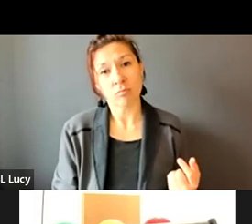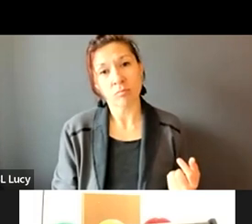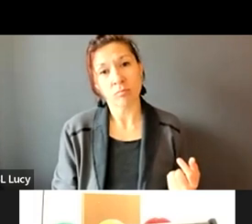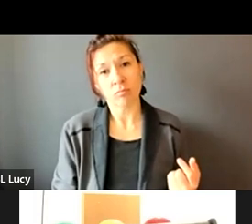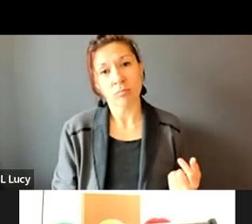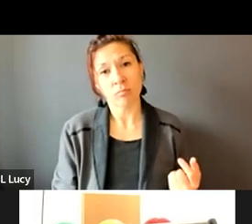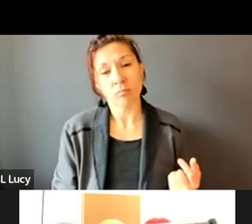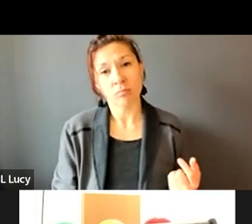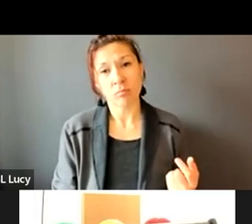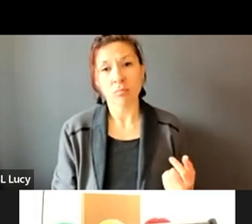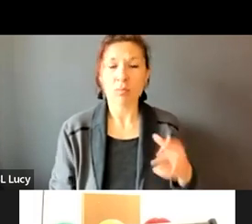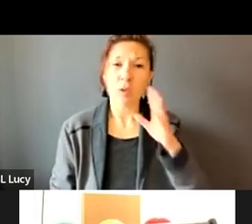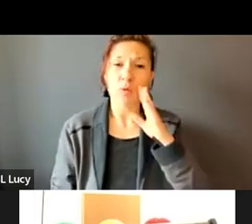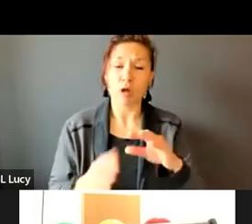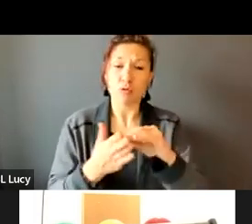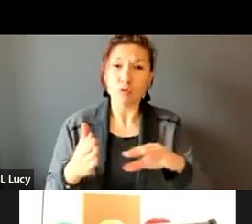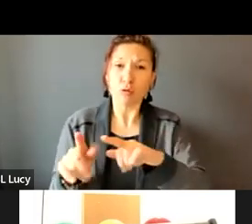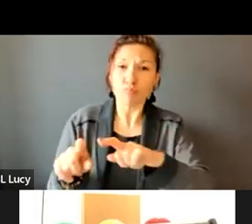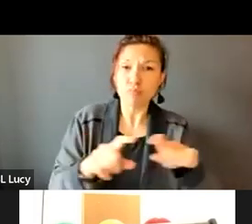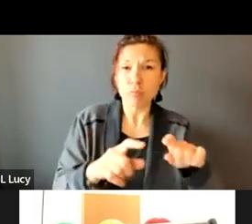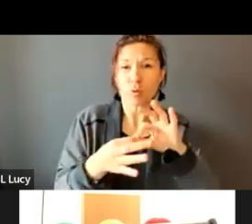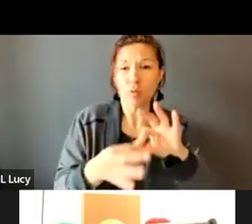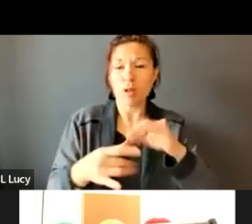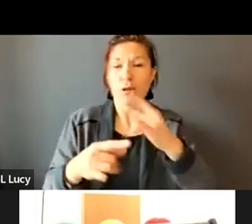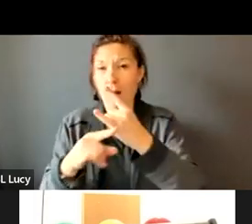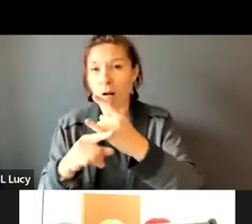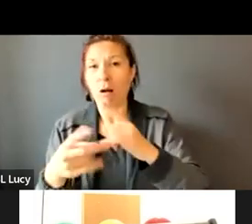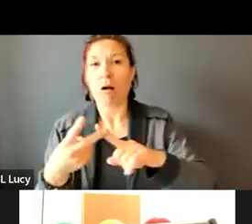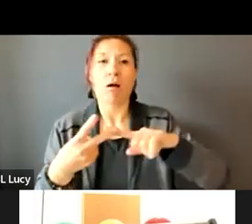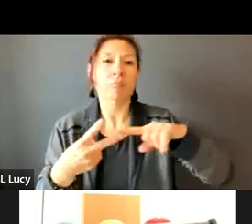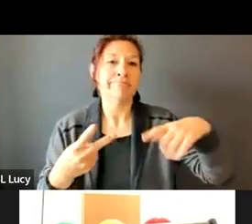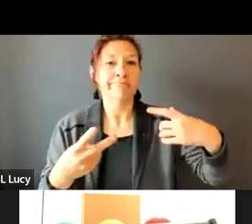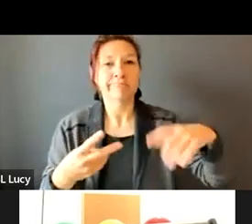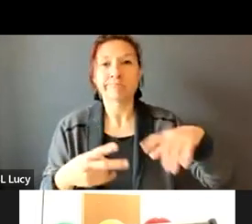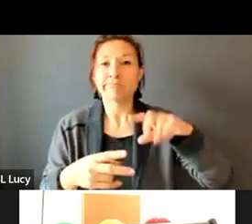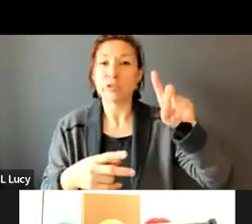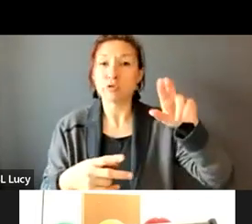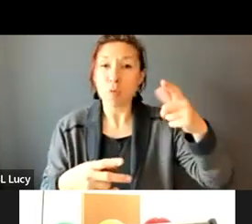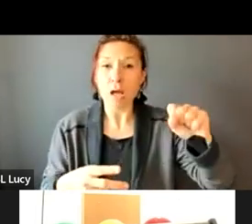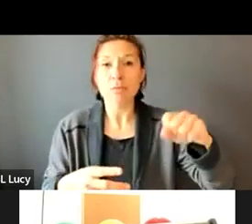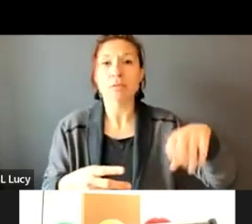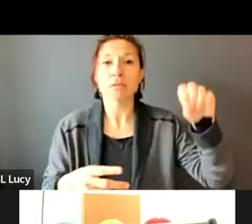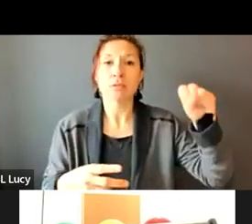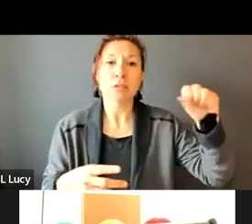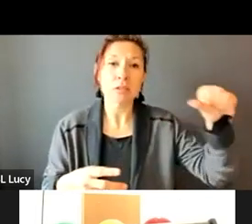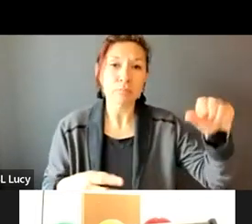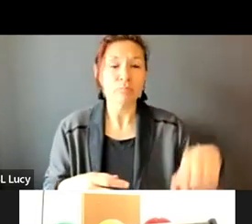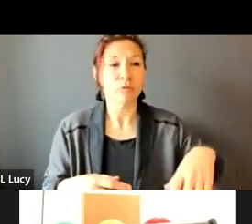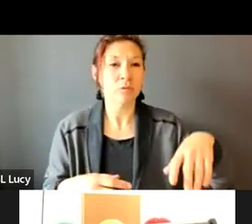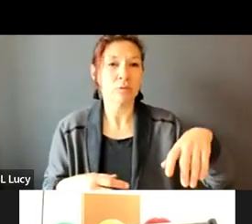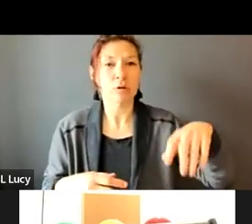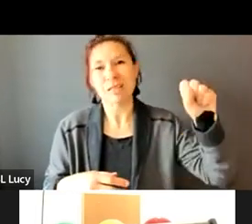in areas such as alcohol substance use social media behaviors